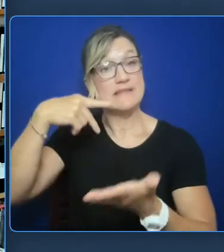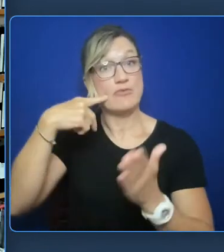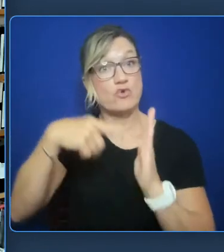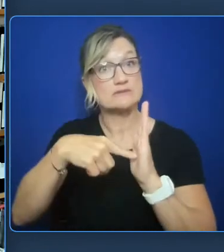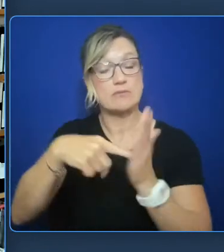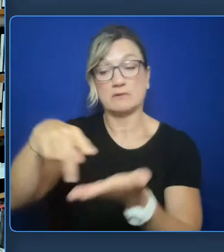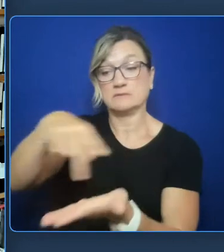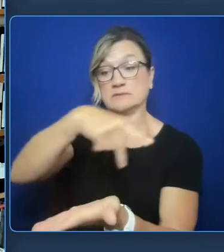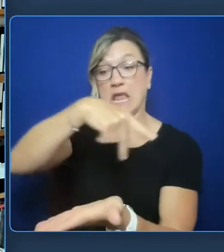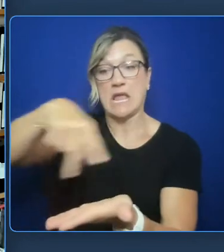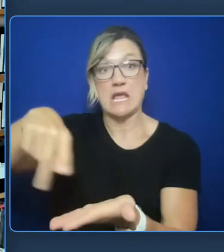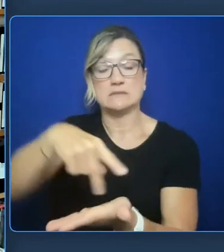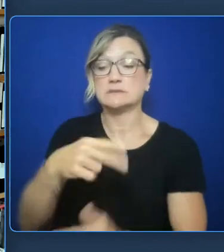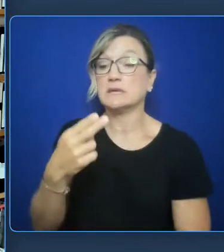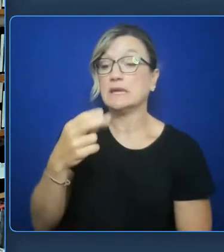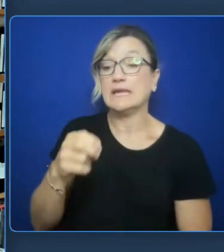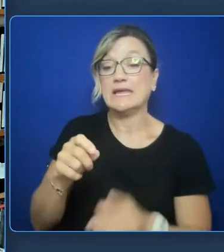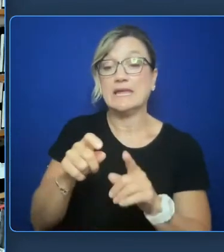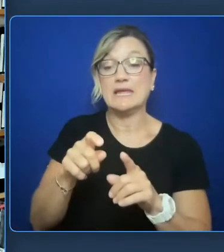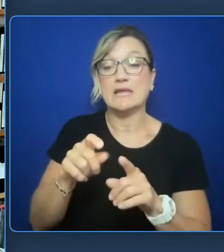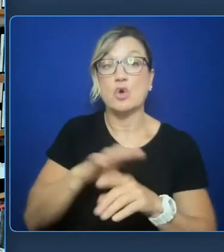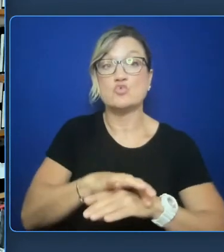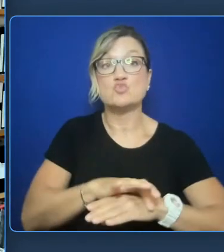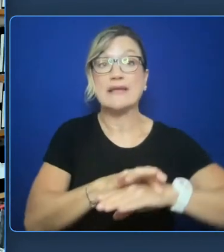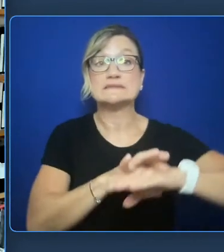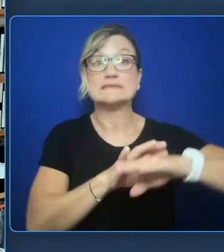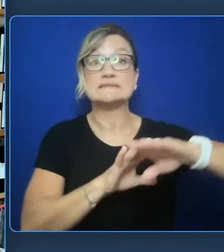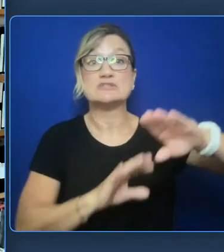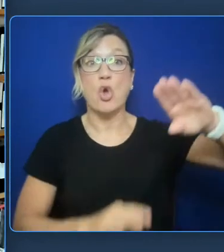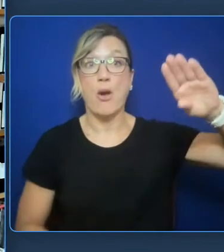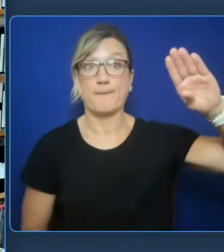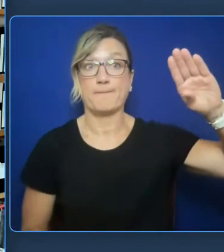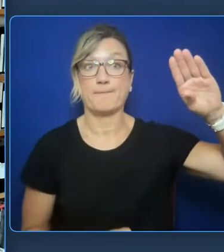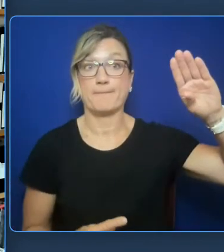could say, he raises his arm.